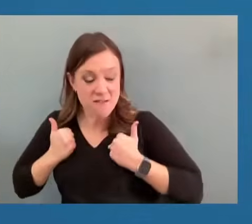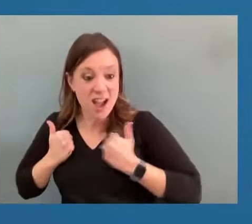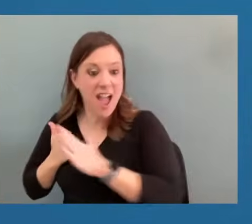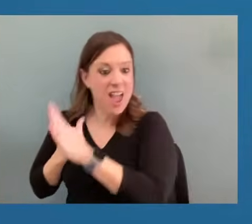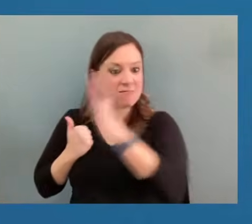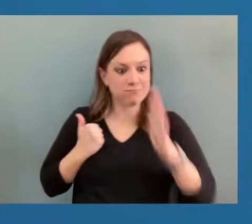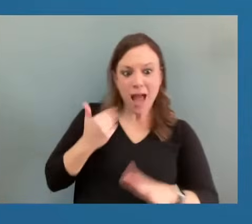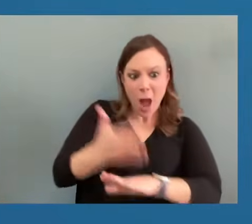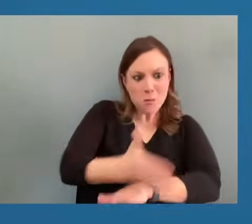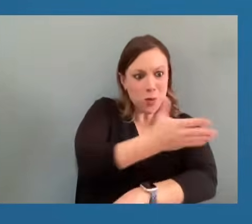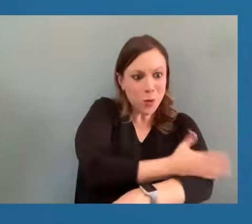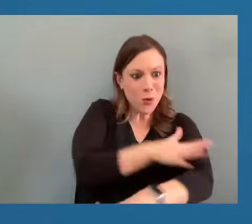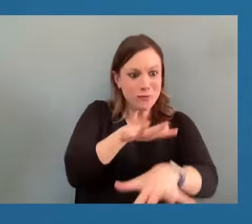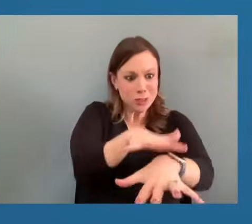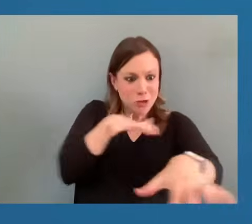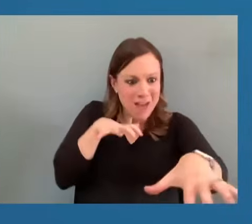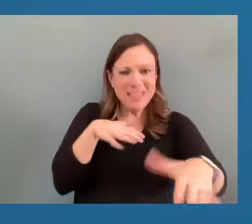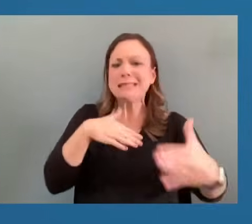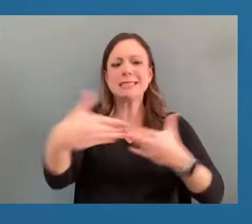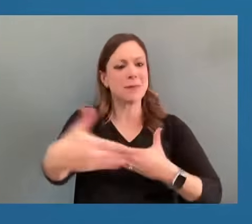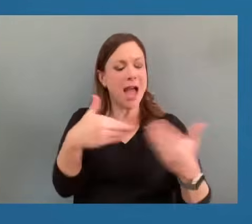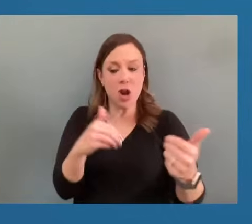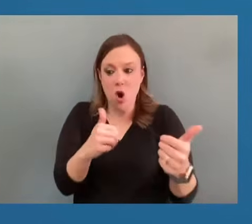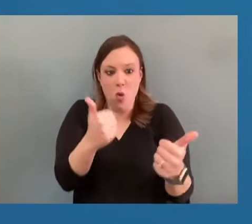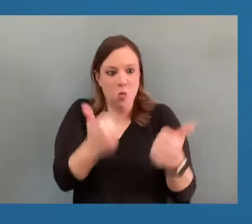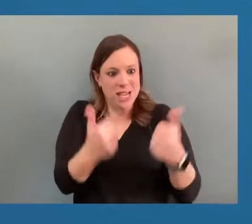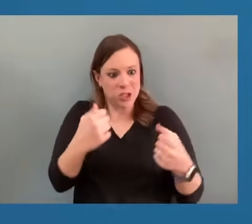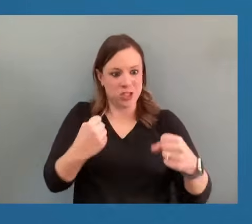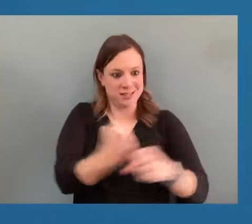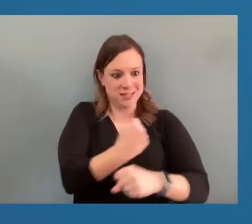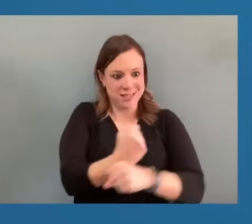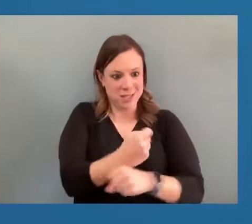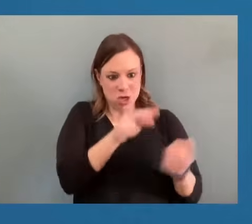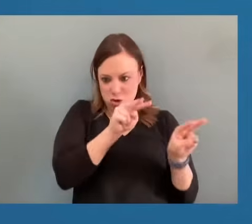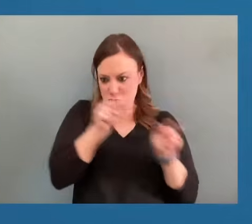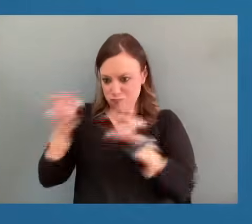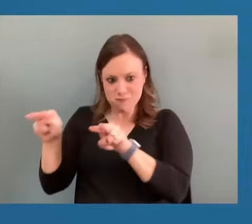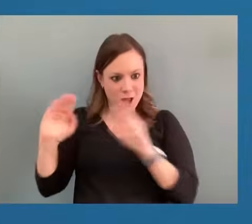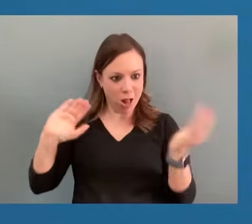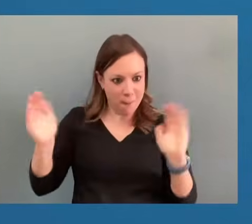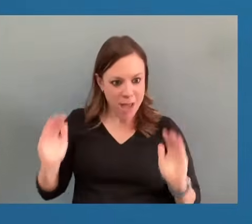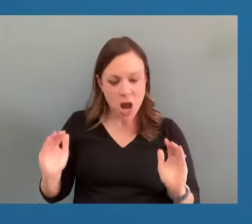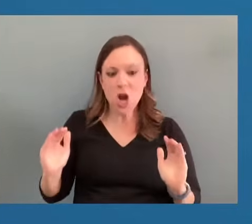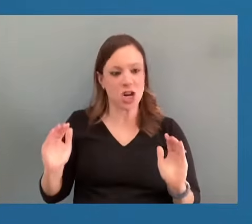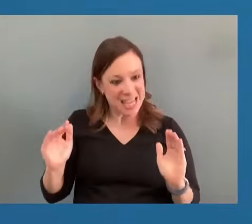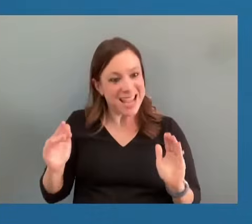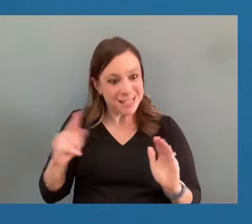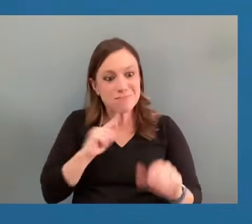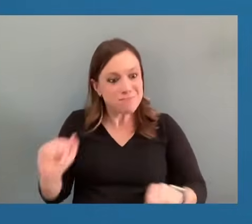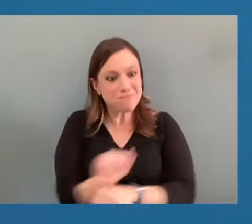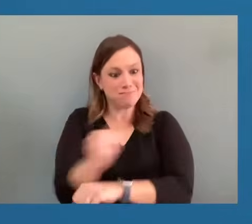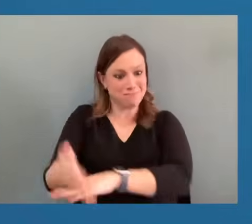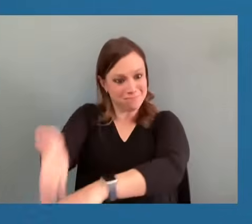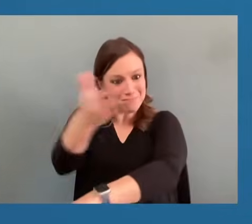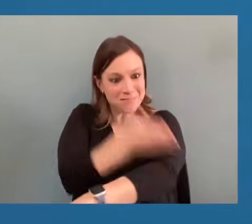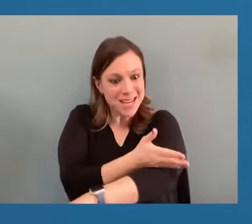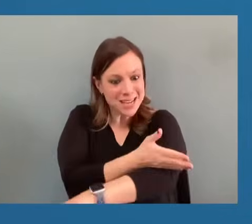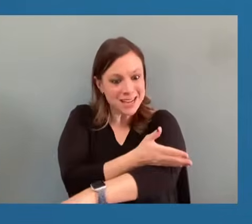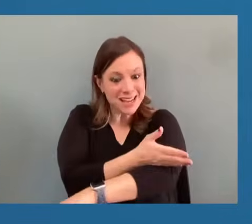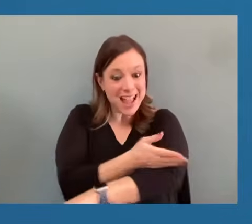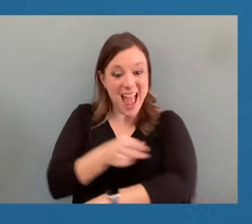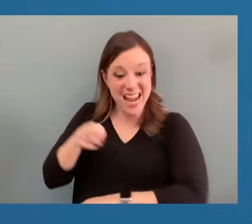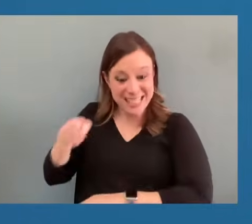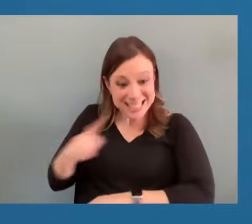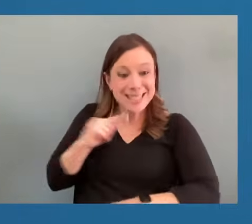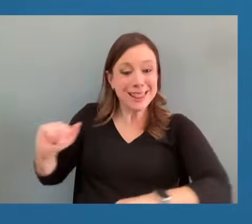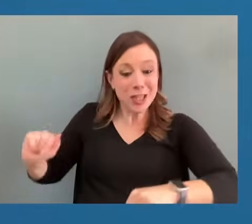And what we are seeing is that it is outstripping even the fiscal